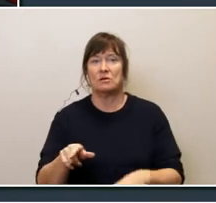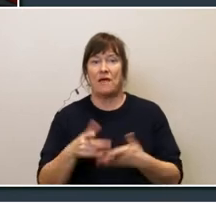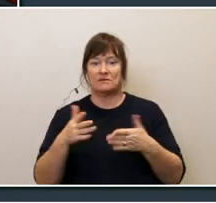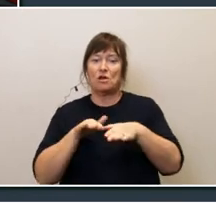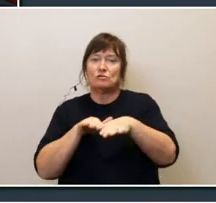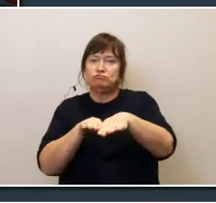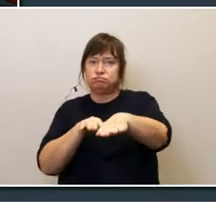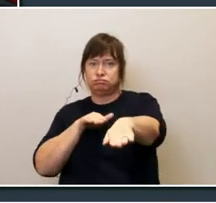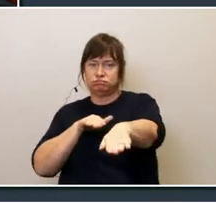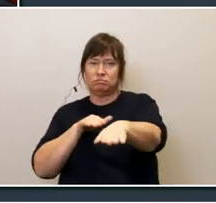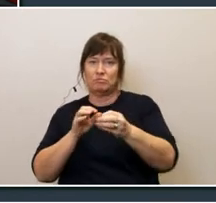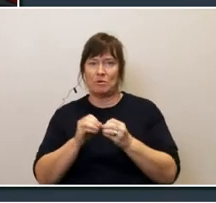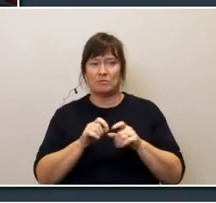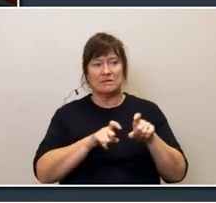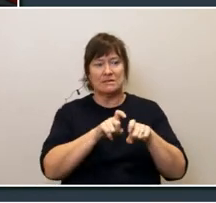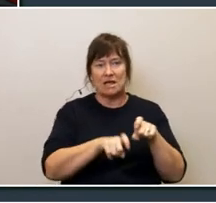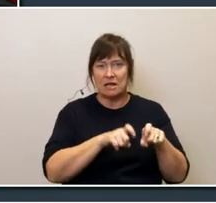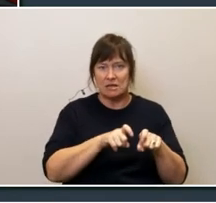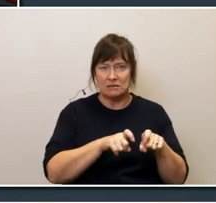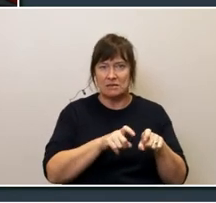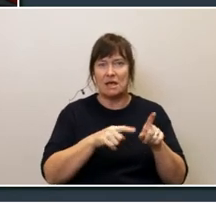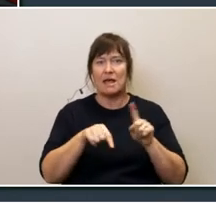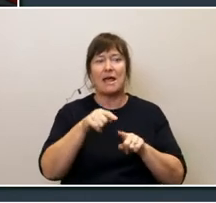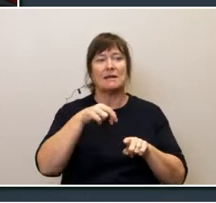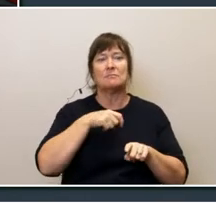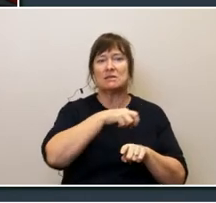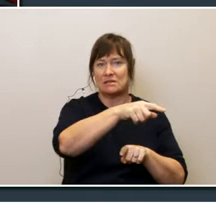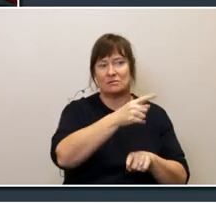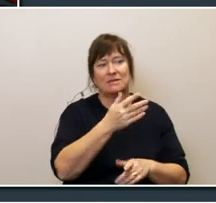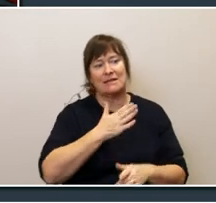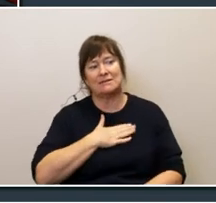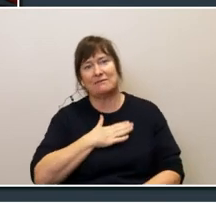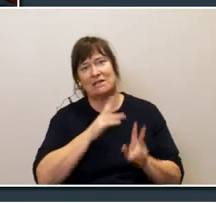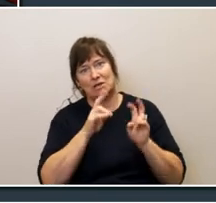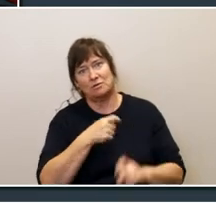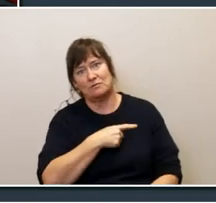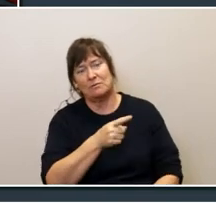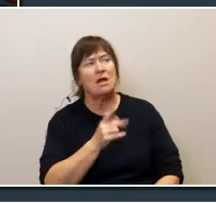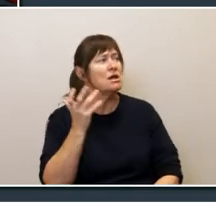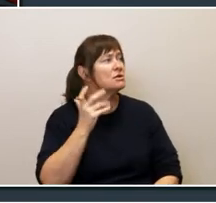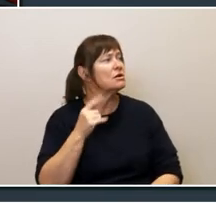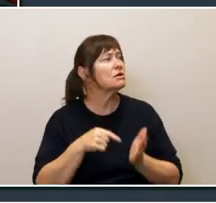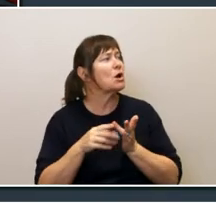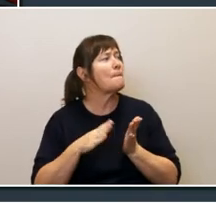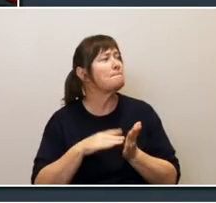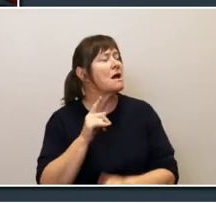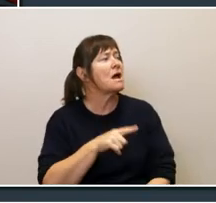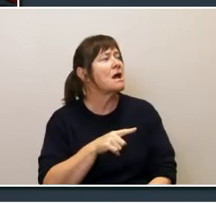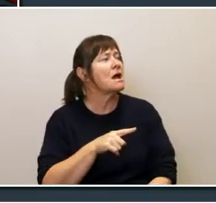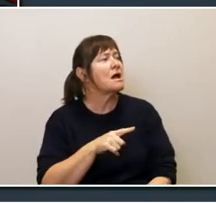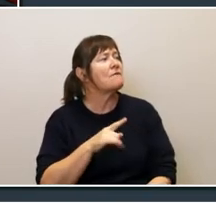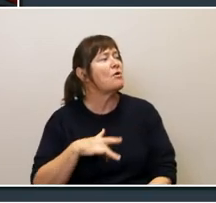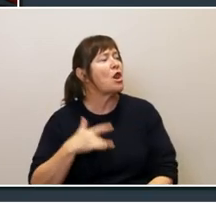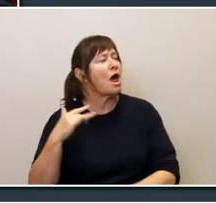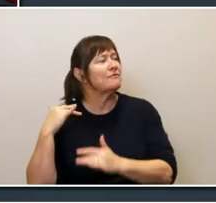congestion problems. Cyclists and pedestrians are facing safety issues. Sorry, Tom, to interrupt you, but for the